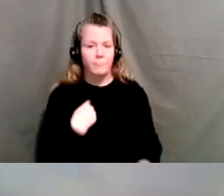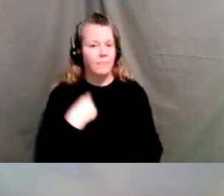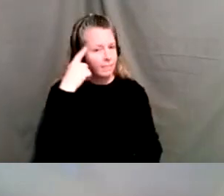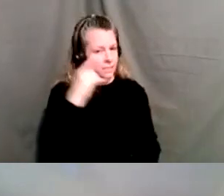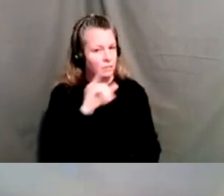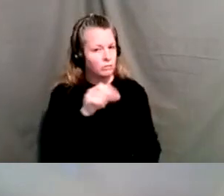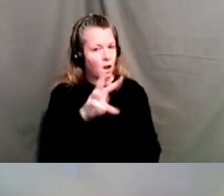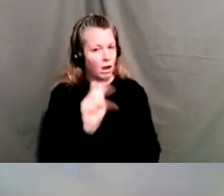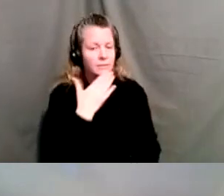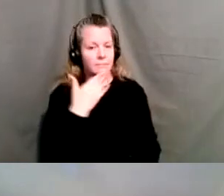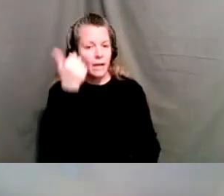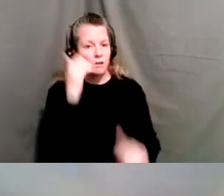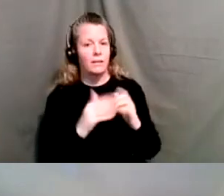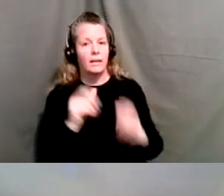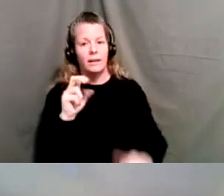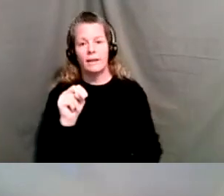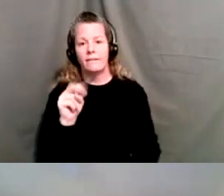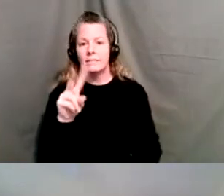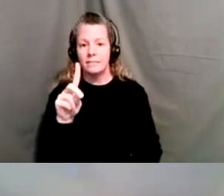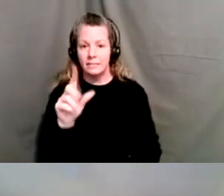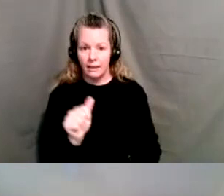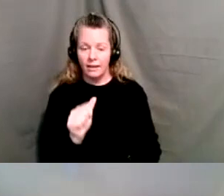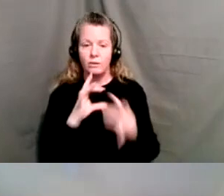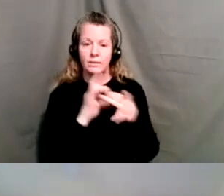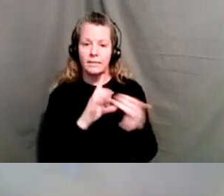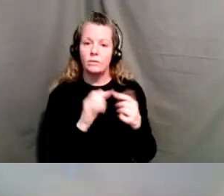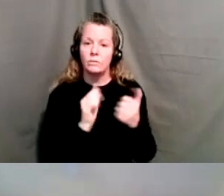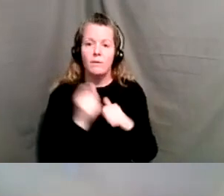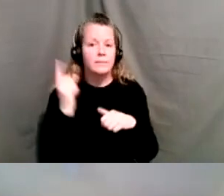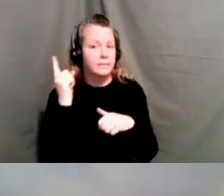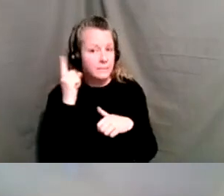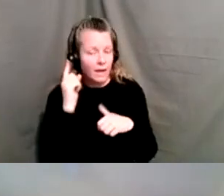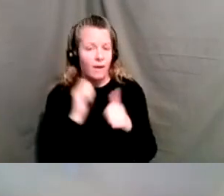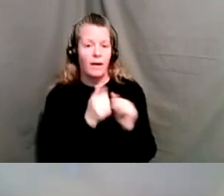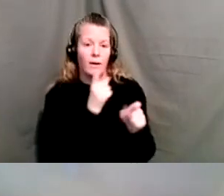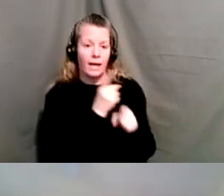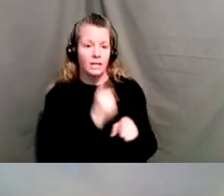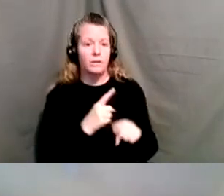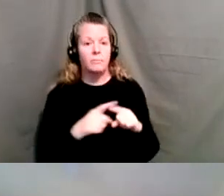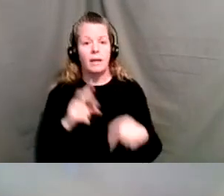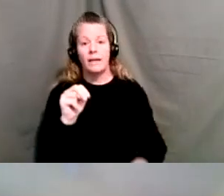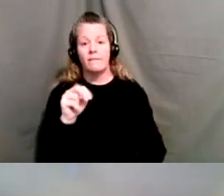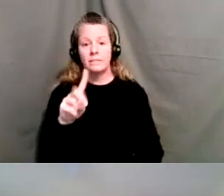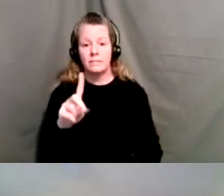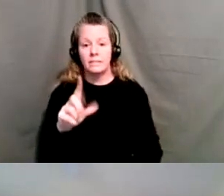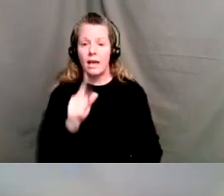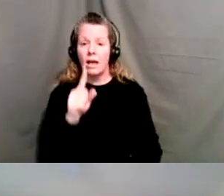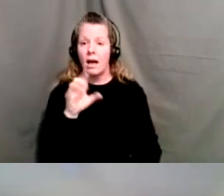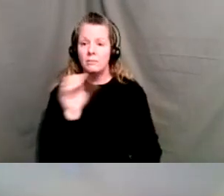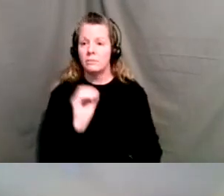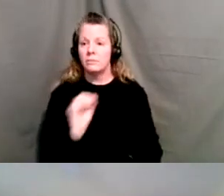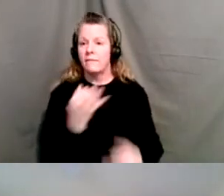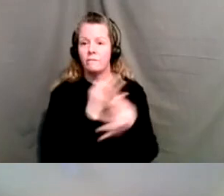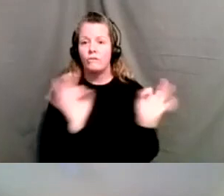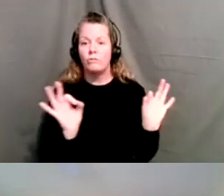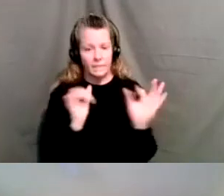better than NVDA in terms of how it sounds and how accurate it is, but NVDA is 100% free. So those two are both Windows screen